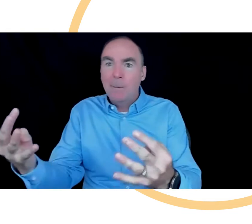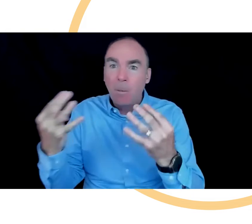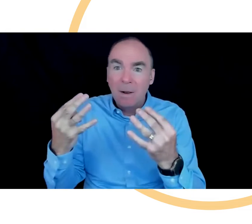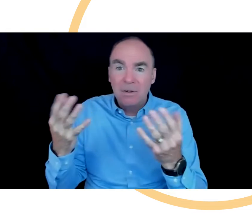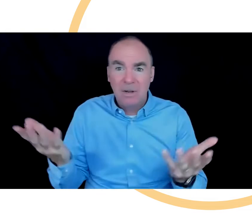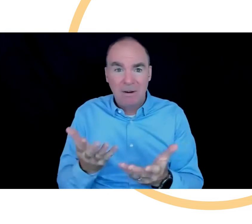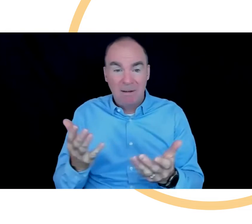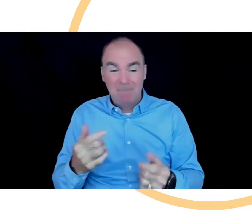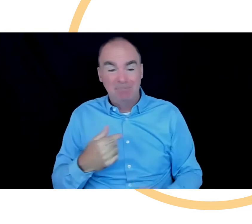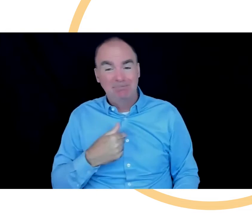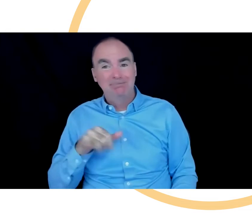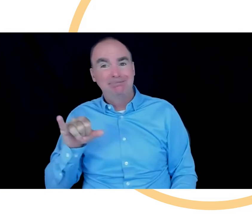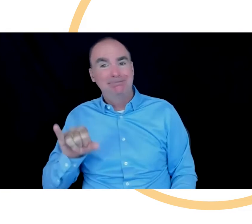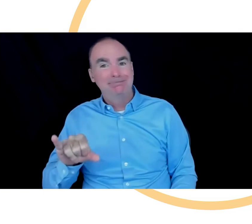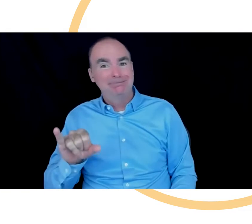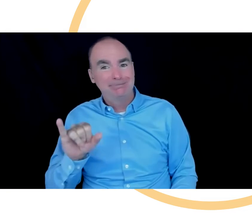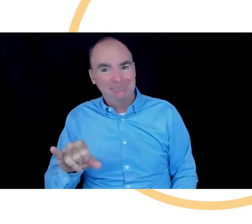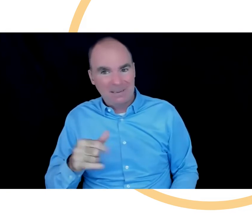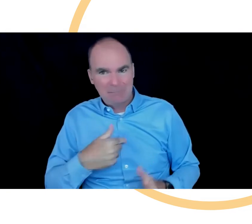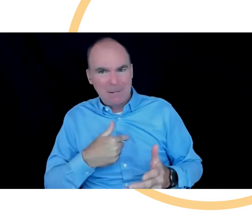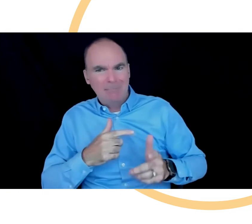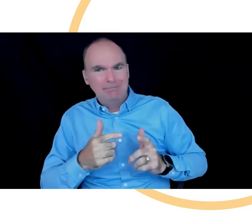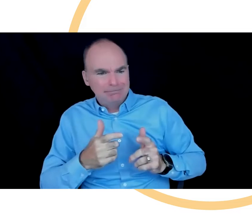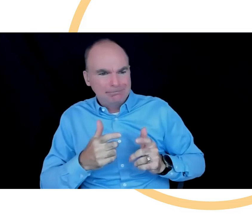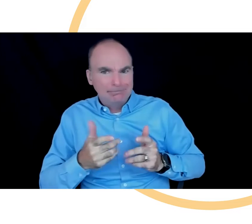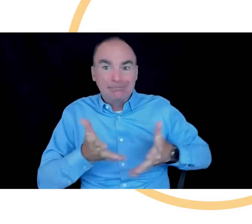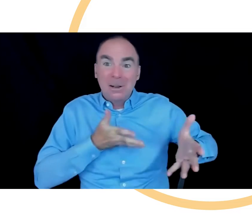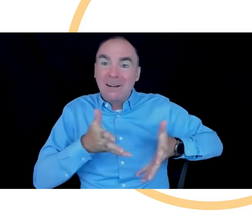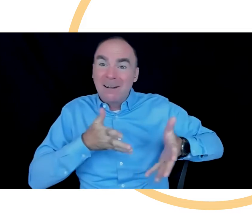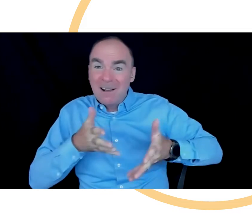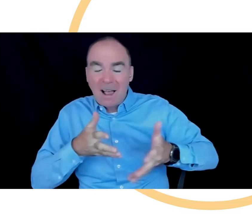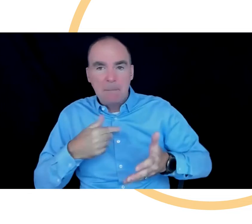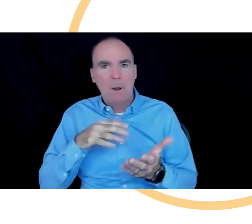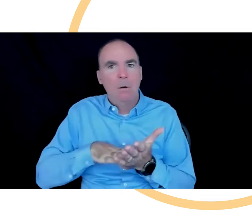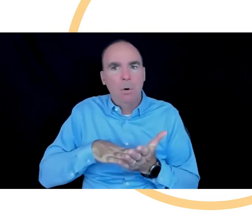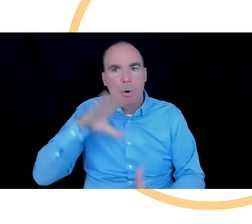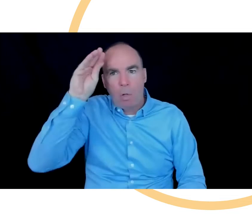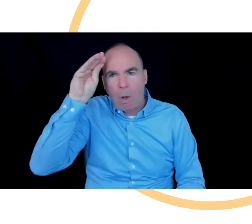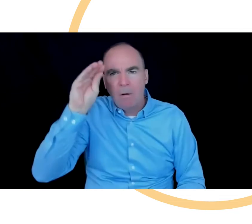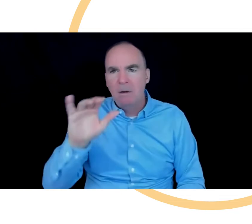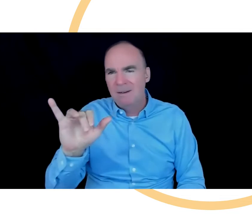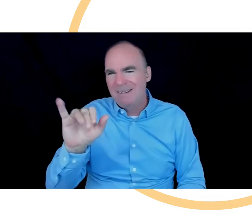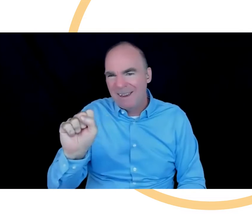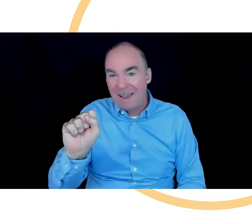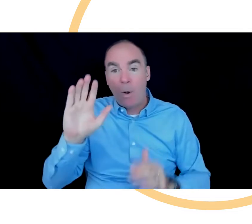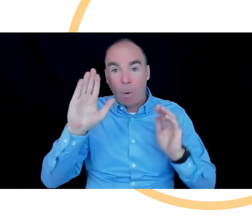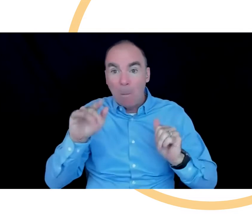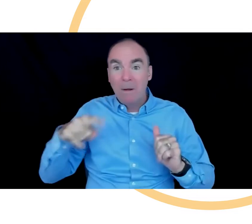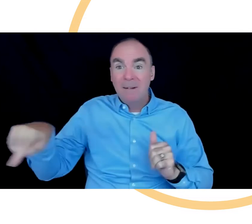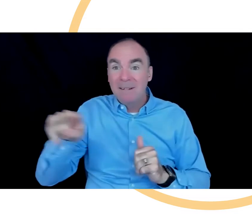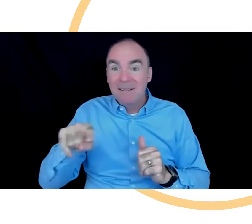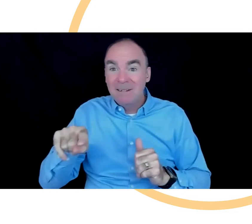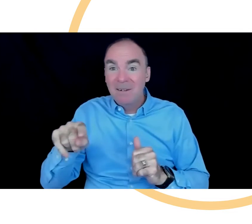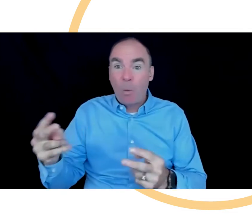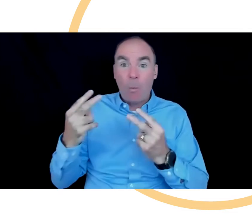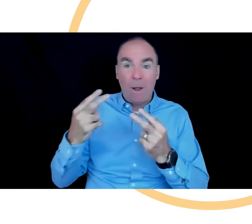a lot from being able to speak with you, and I hope our audience did as well. I would now like